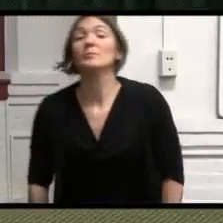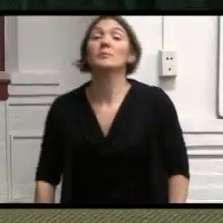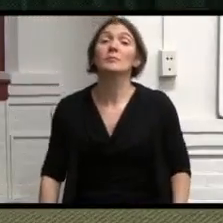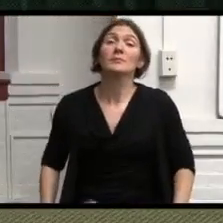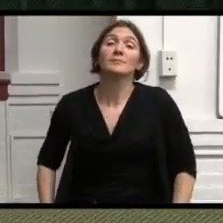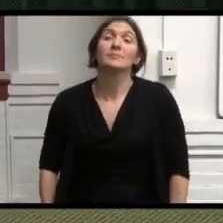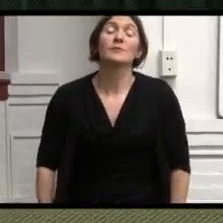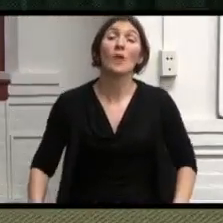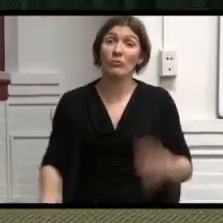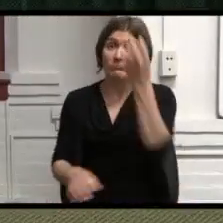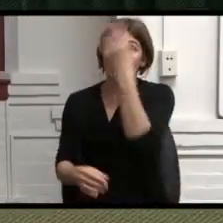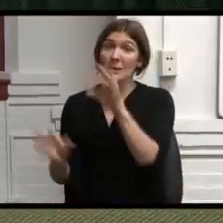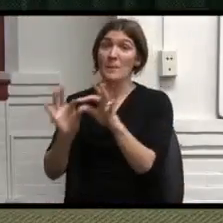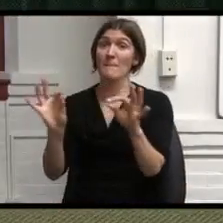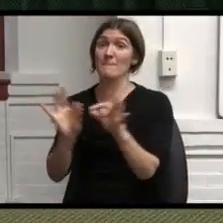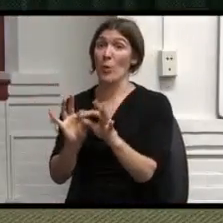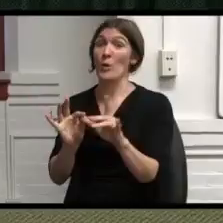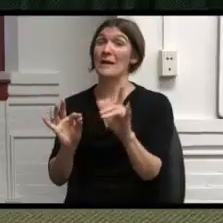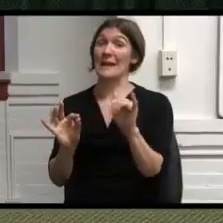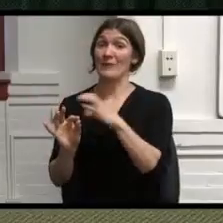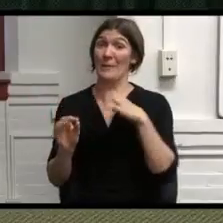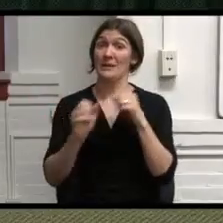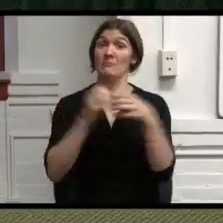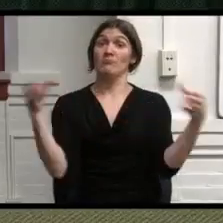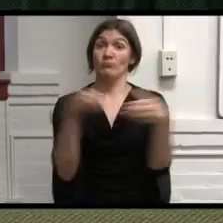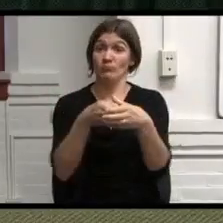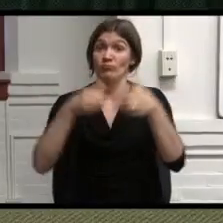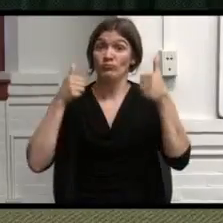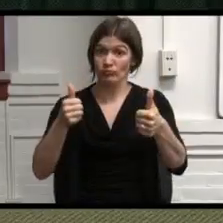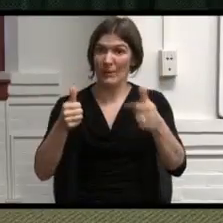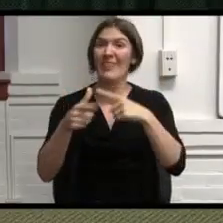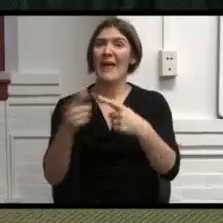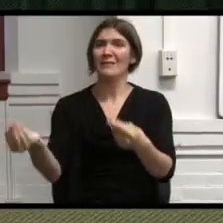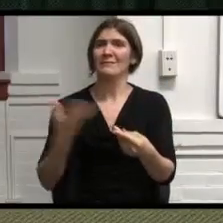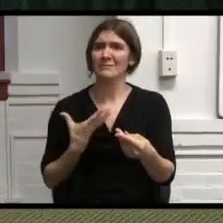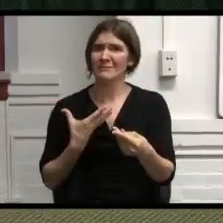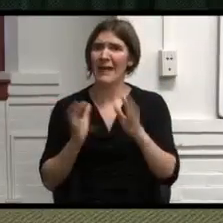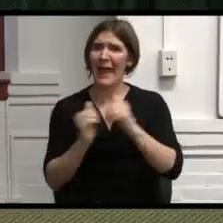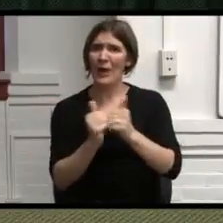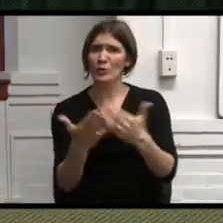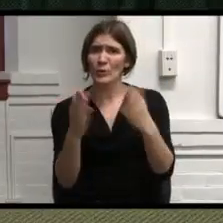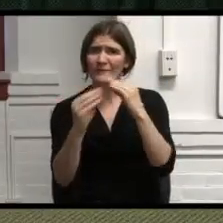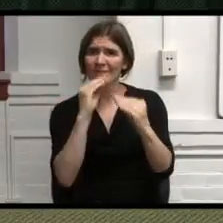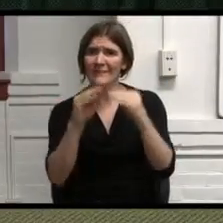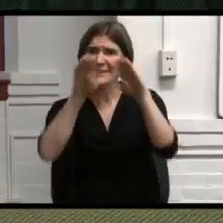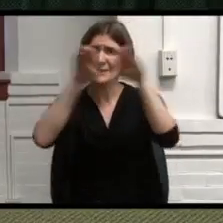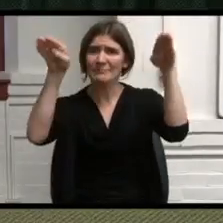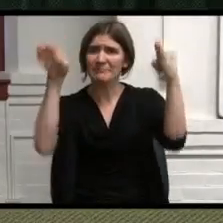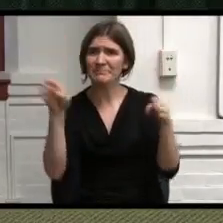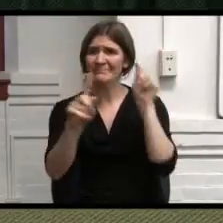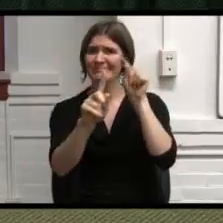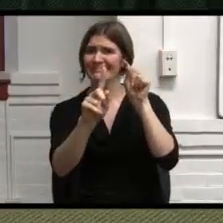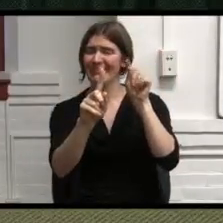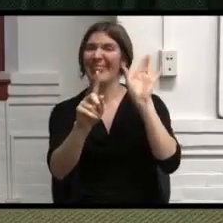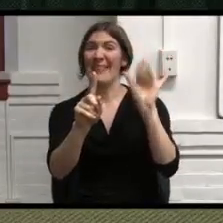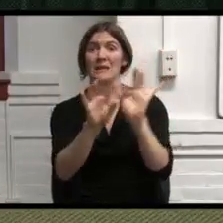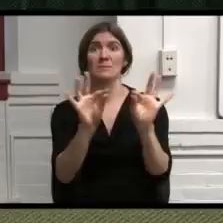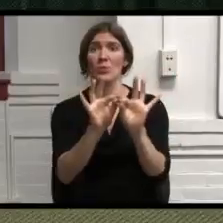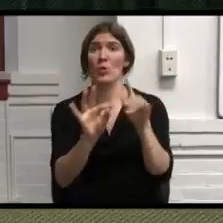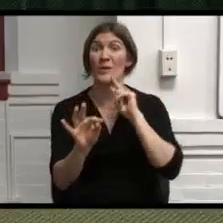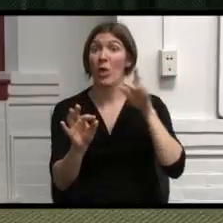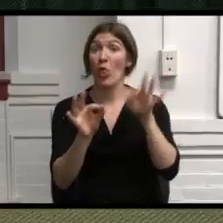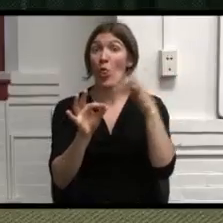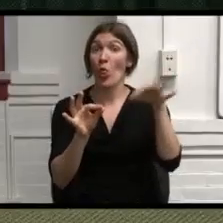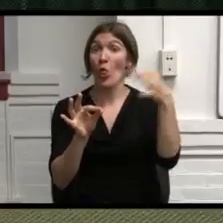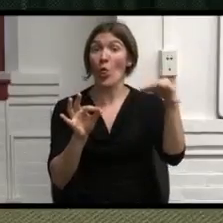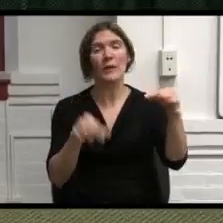committee gets it to us before the budget season begins, and Yep. I just think that's, you know, It's